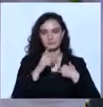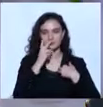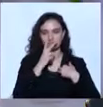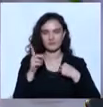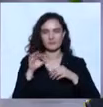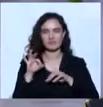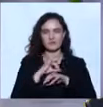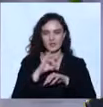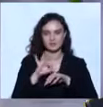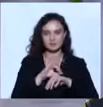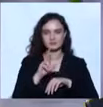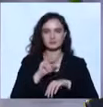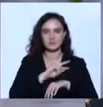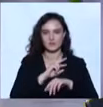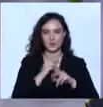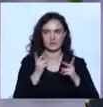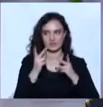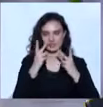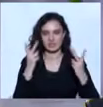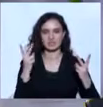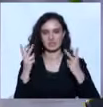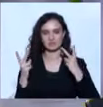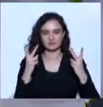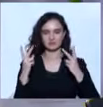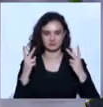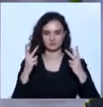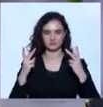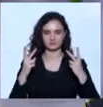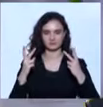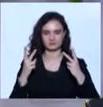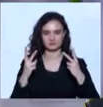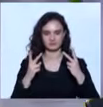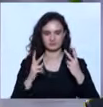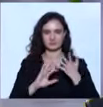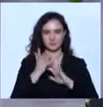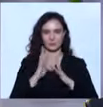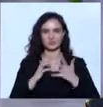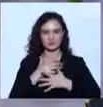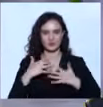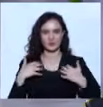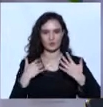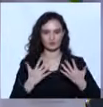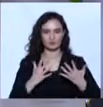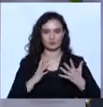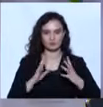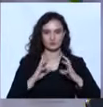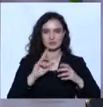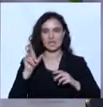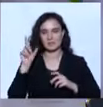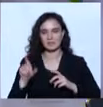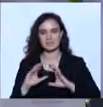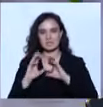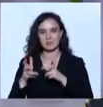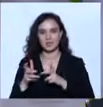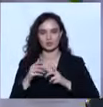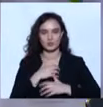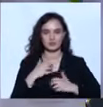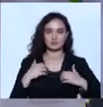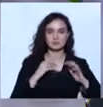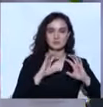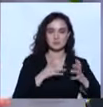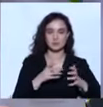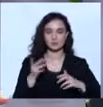violence and love, both of them, in both the wild animal world and the human world. But in